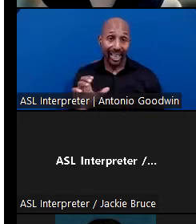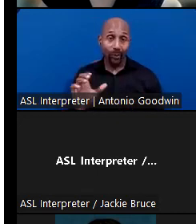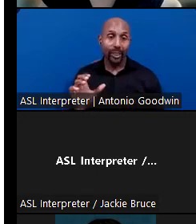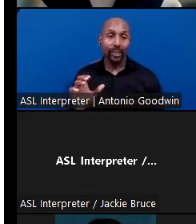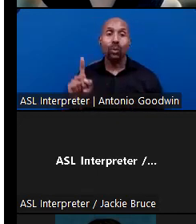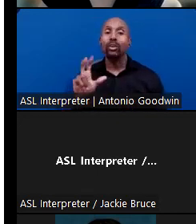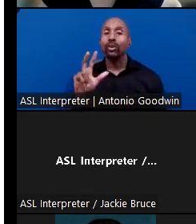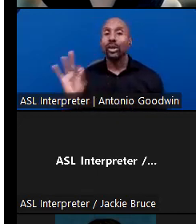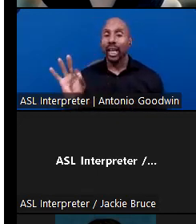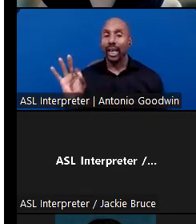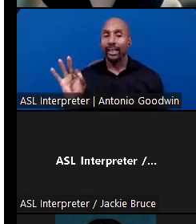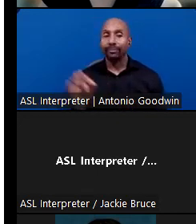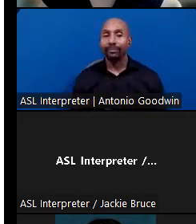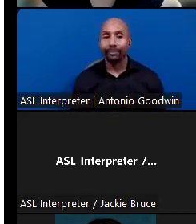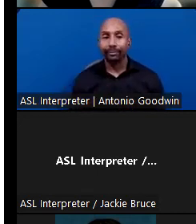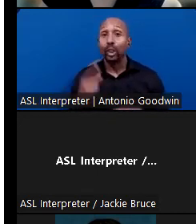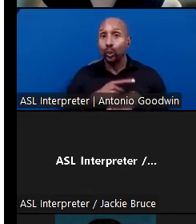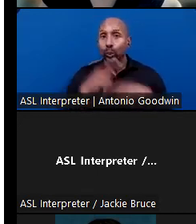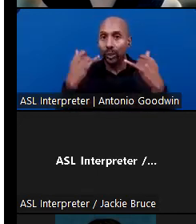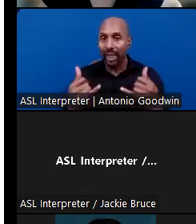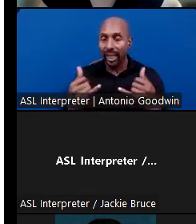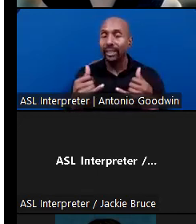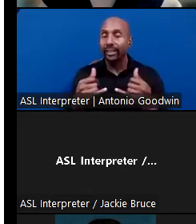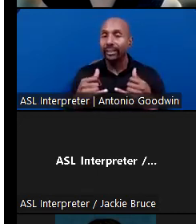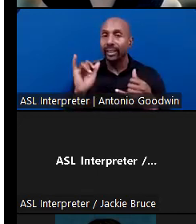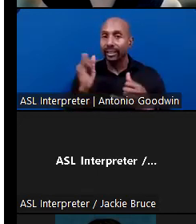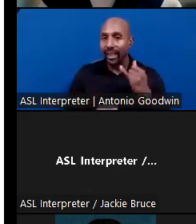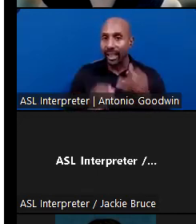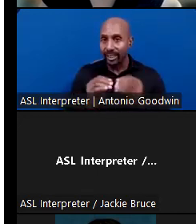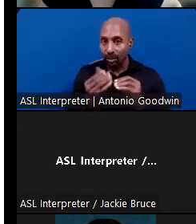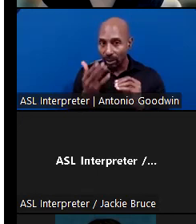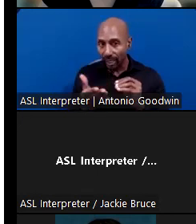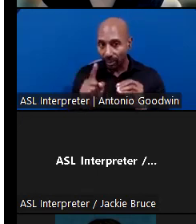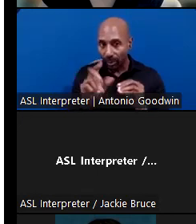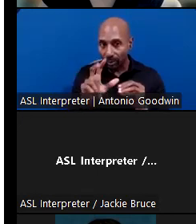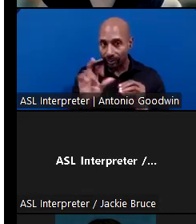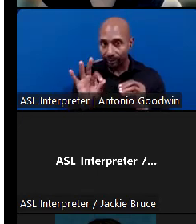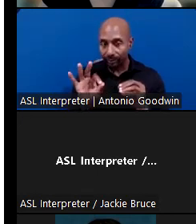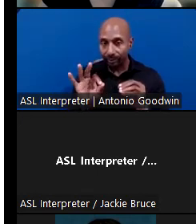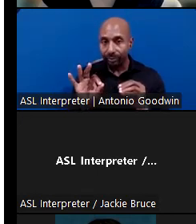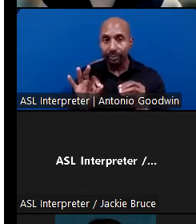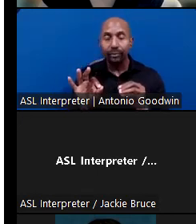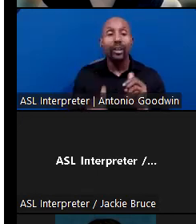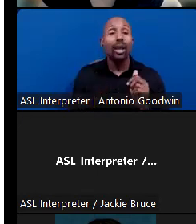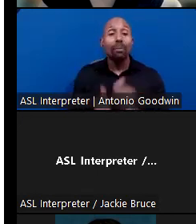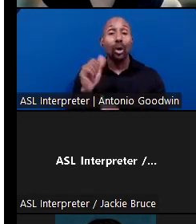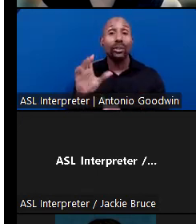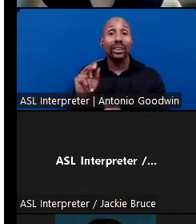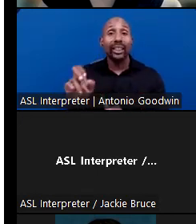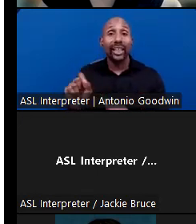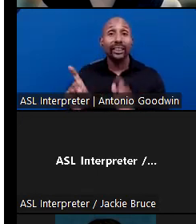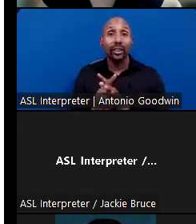The majority of the cases in King County are in Seattle, but that's not all of them, but the majority are in Seattle.